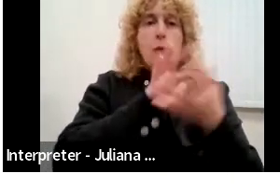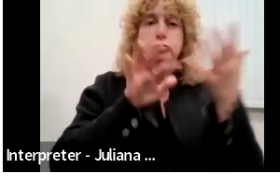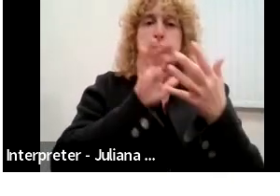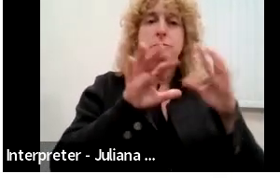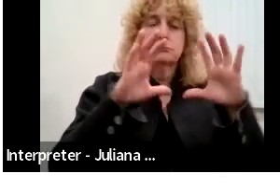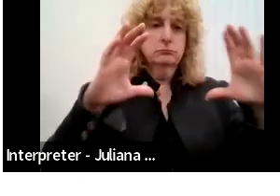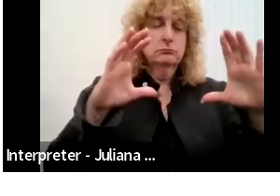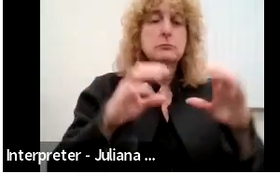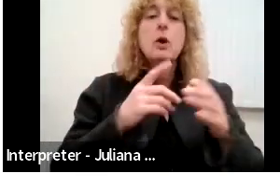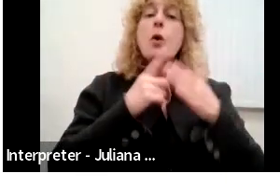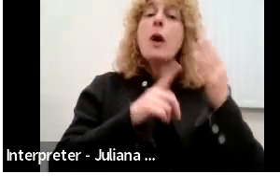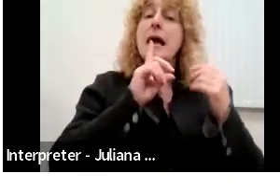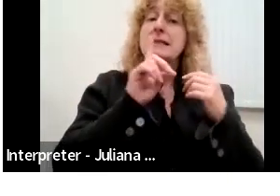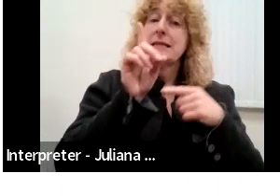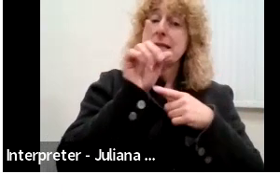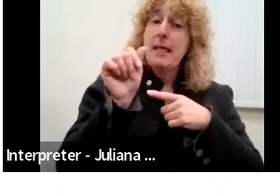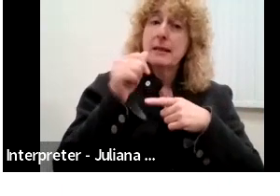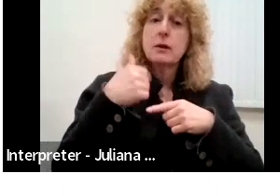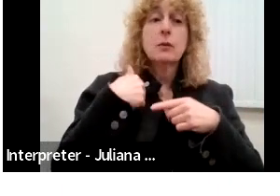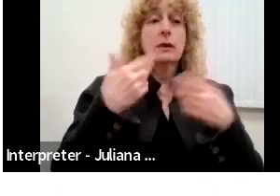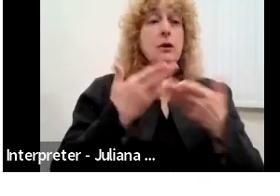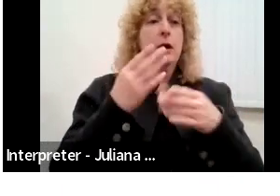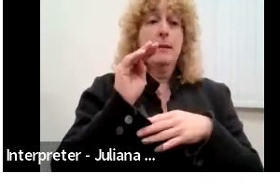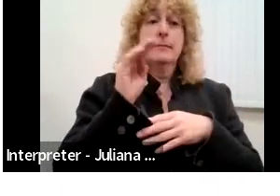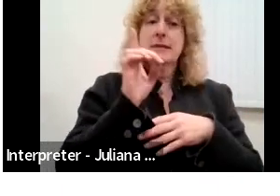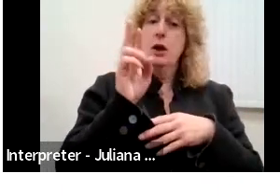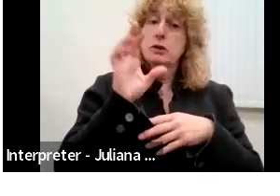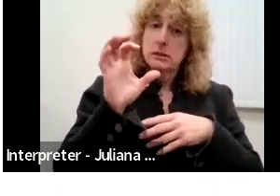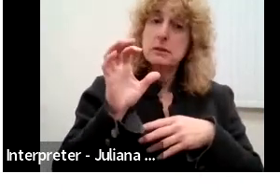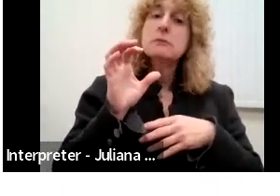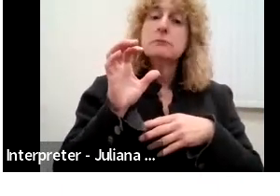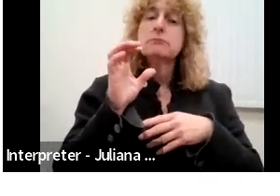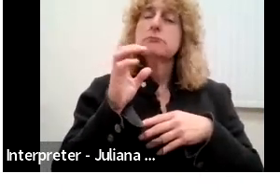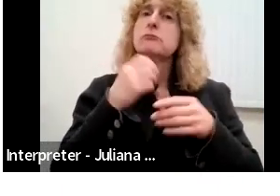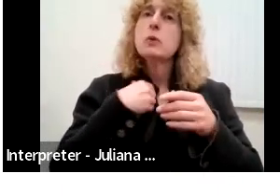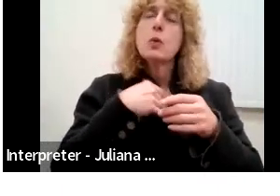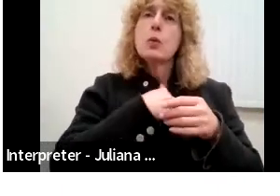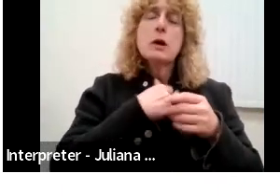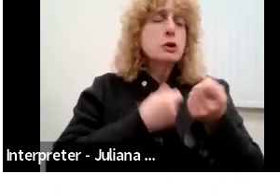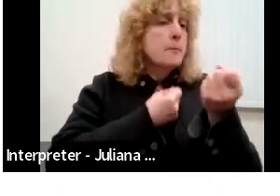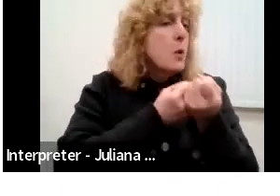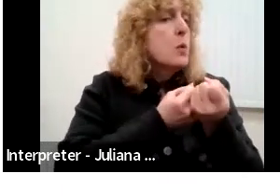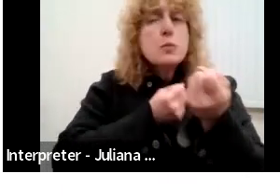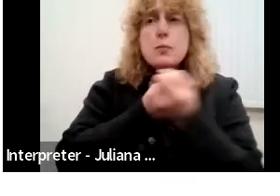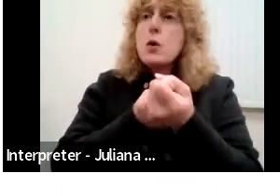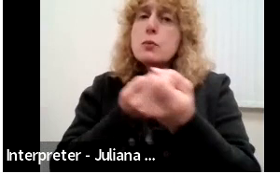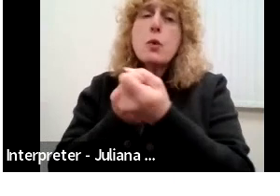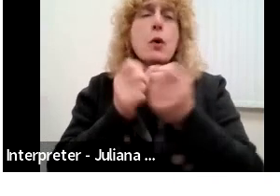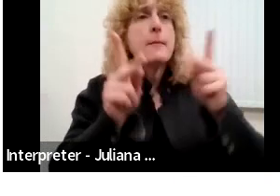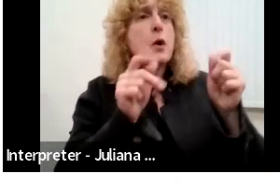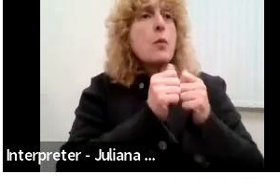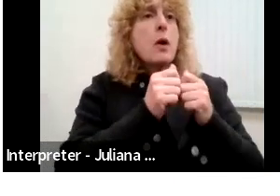What is disability? We at MDRC are a cross-disability organization. We support people with apparent